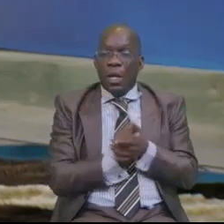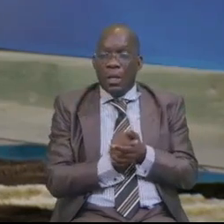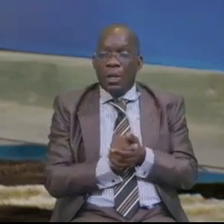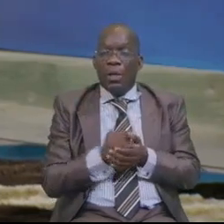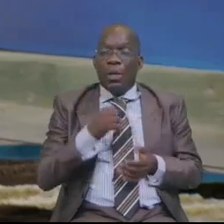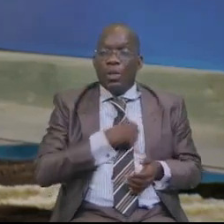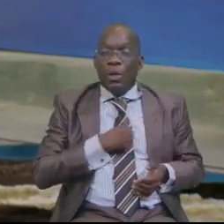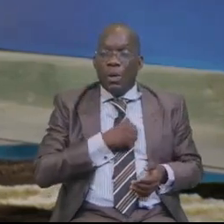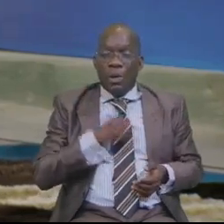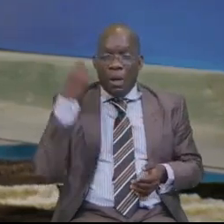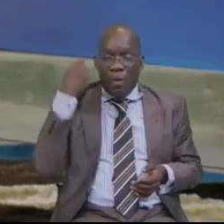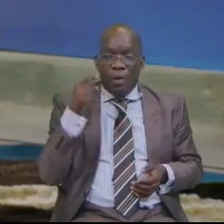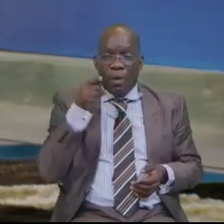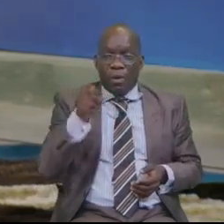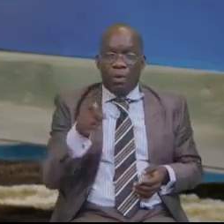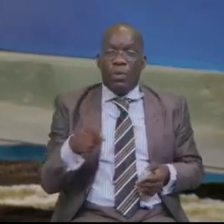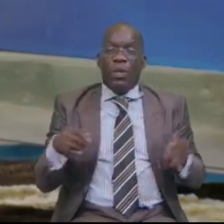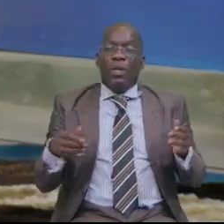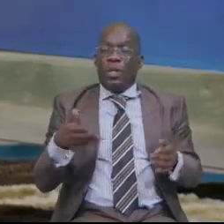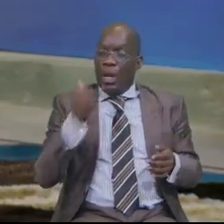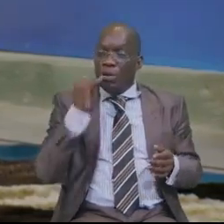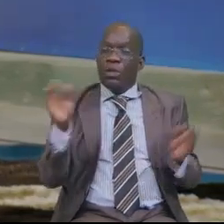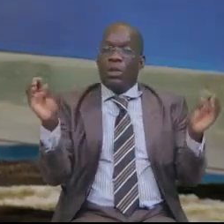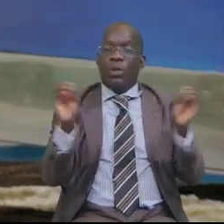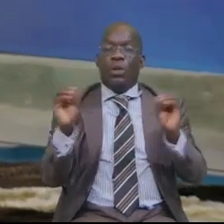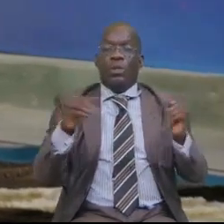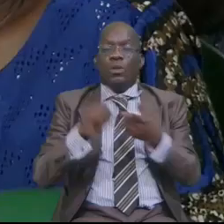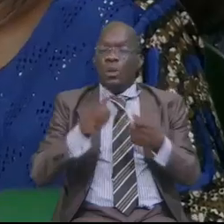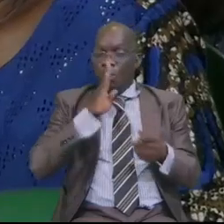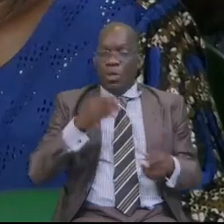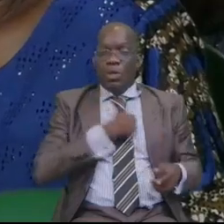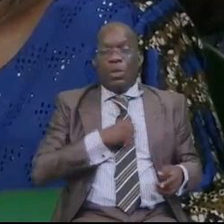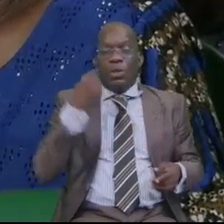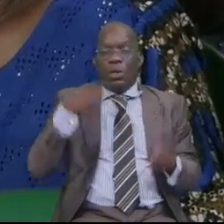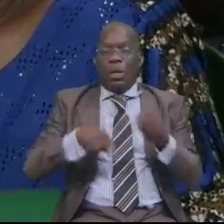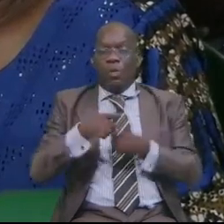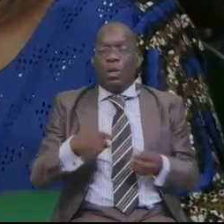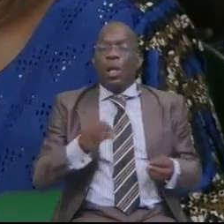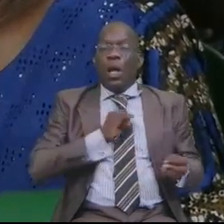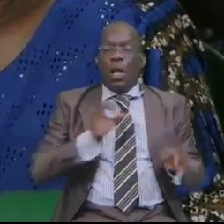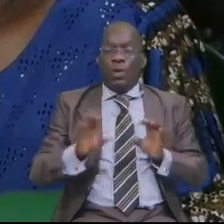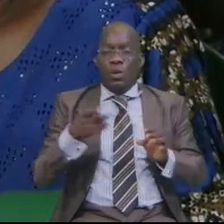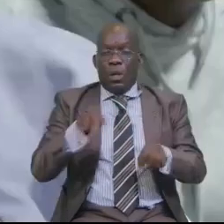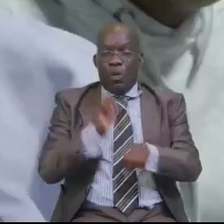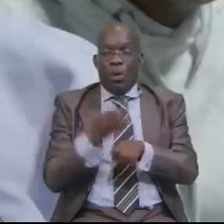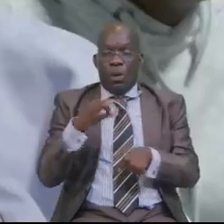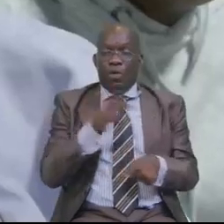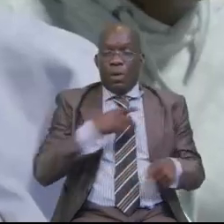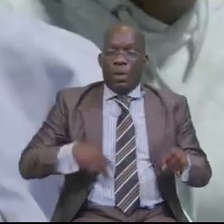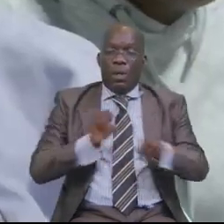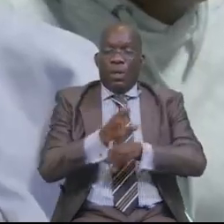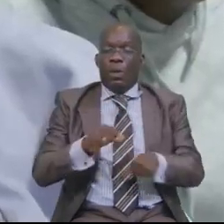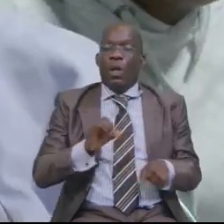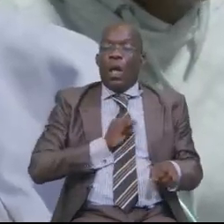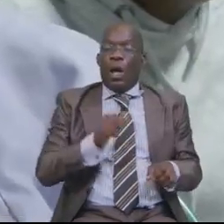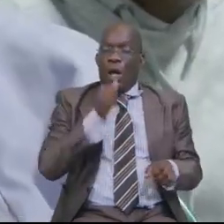for you. There's nothing to be sorry about. We're doing the work of the kingdom. I am enlisted for the kingdom. I'm